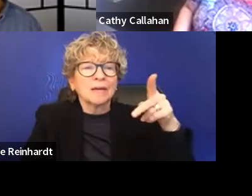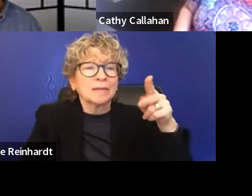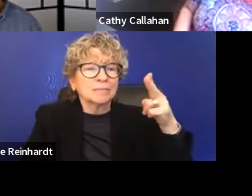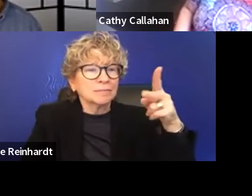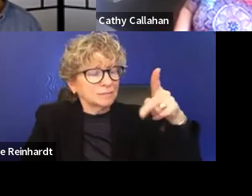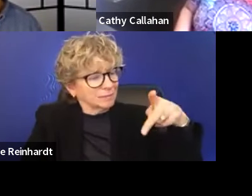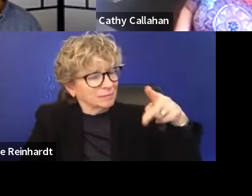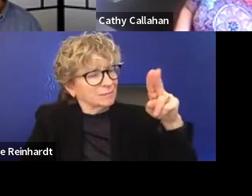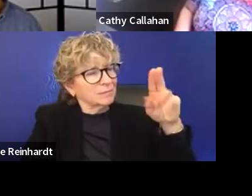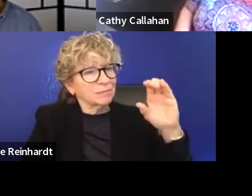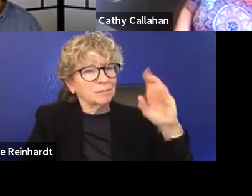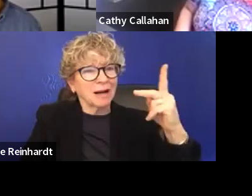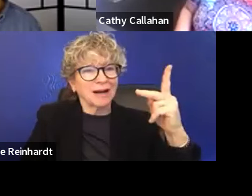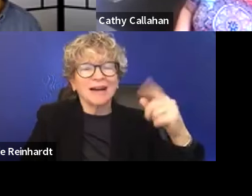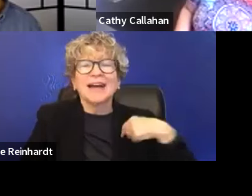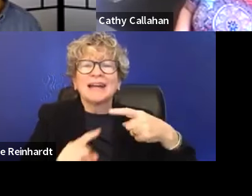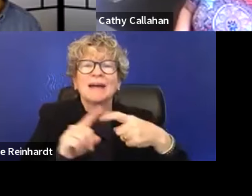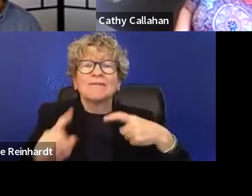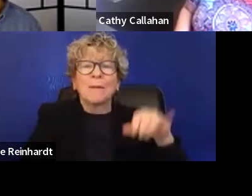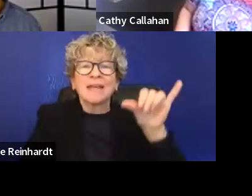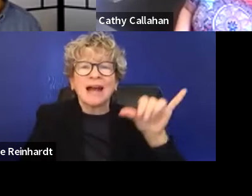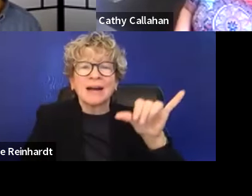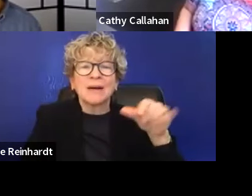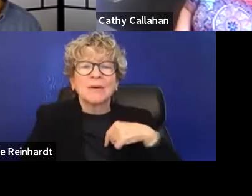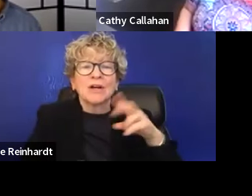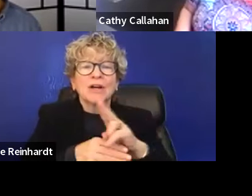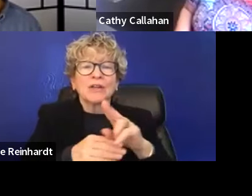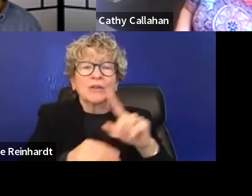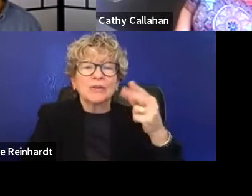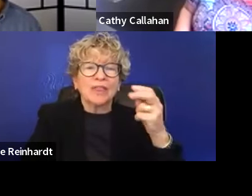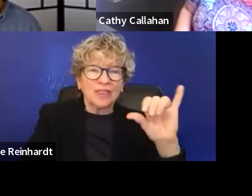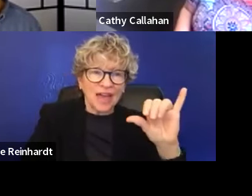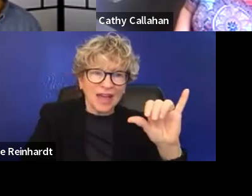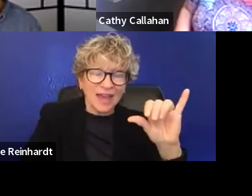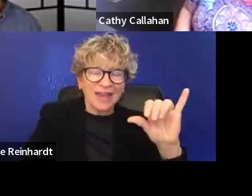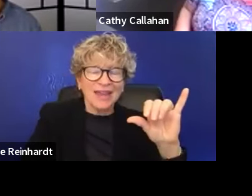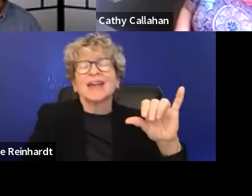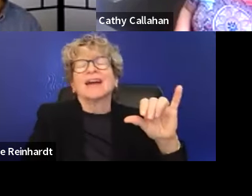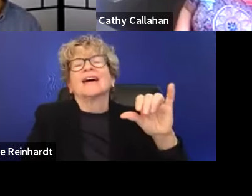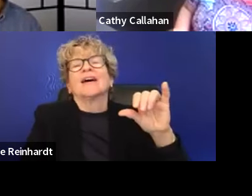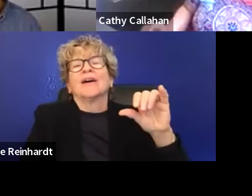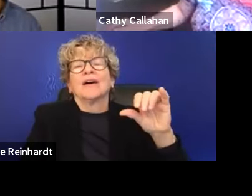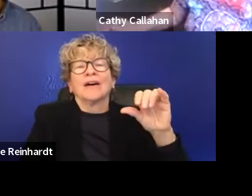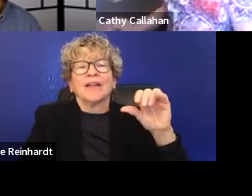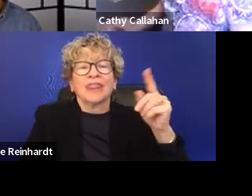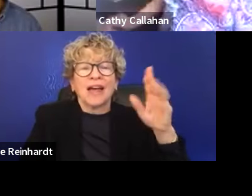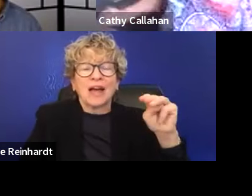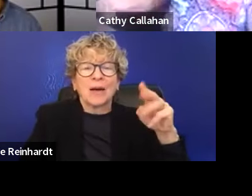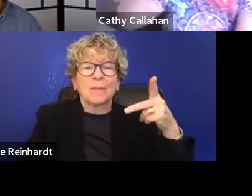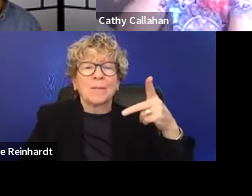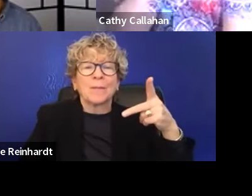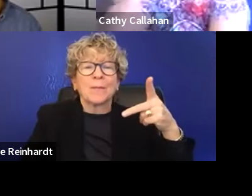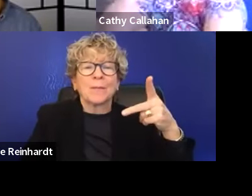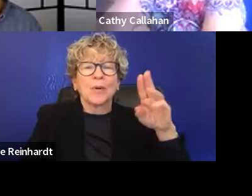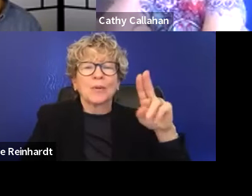me. Okay, cool. So I use they pronouns like Puck spoke at the CRIS meeting and they had a lot of feelings.